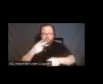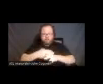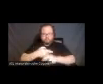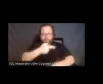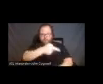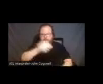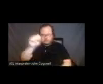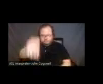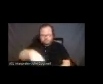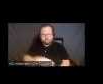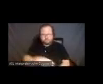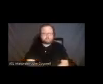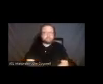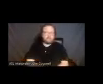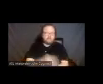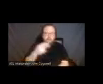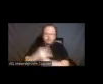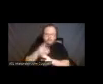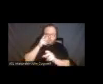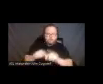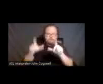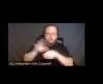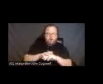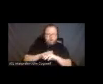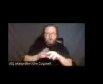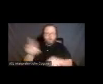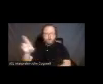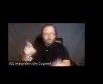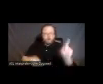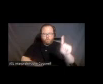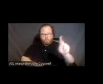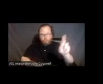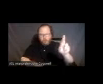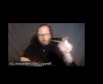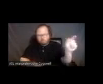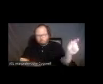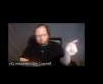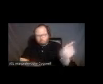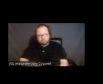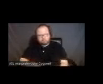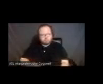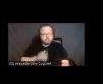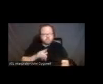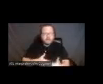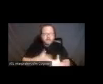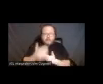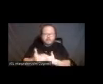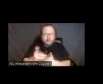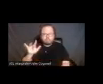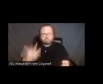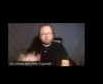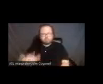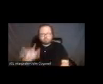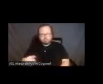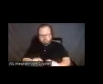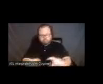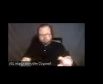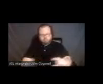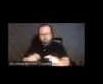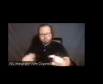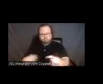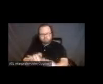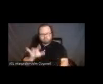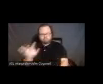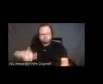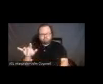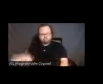entered. The name will appear in the write-in space. Use the next and previous buttons located at the bottom of the screen to move